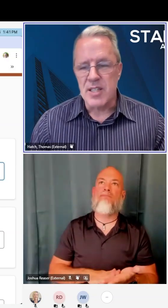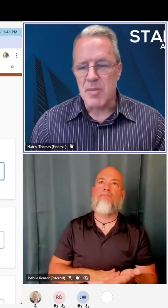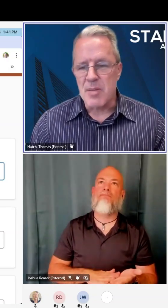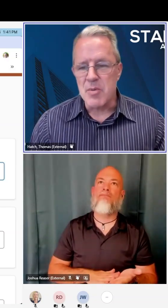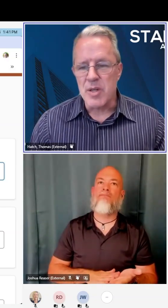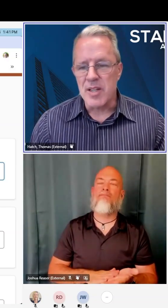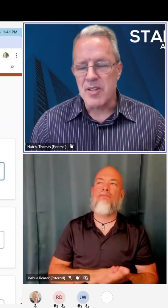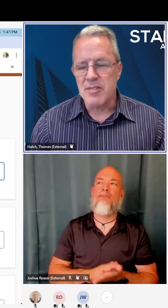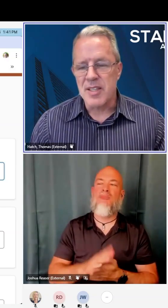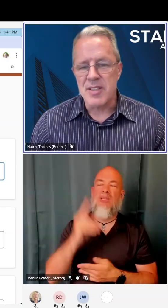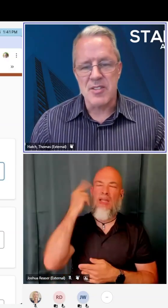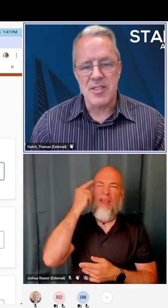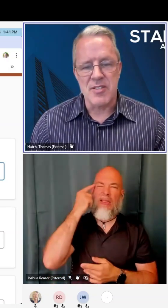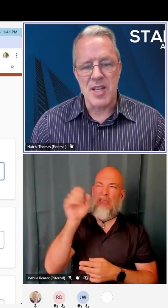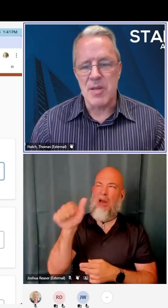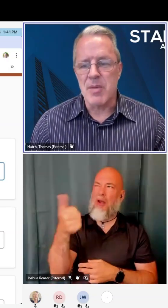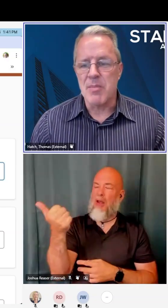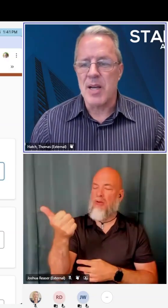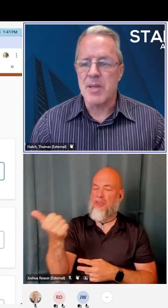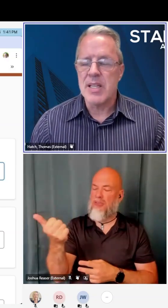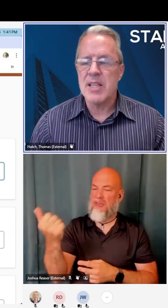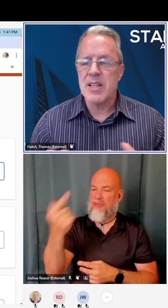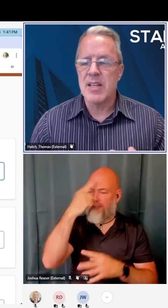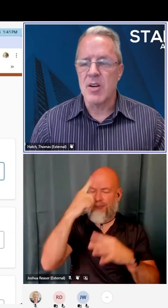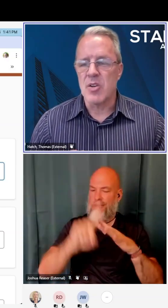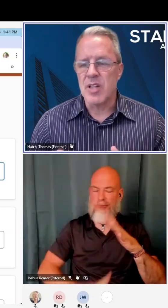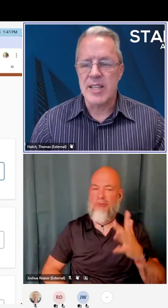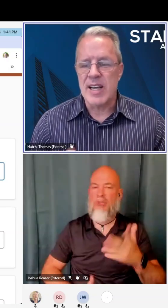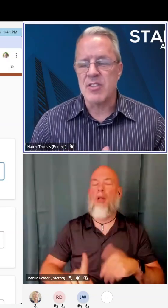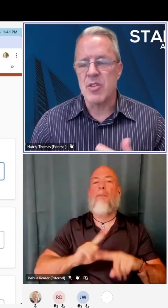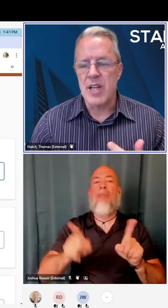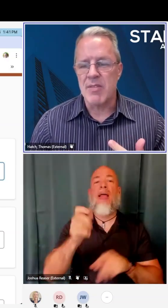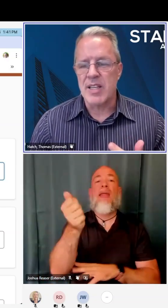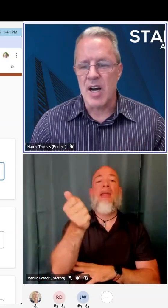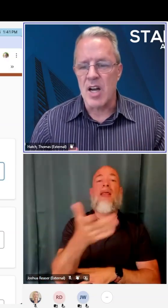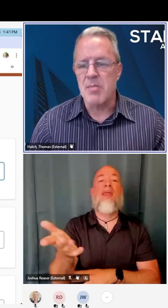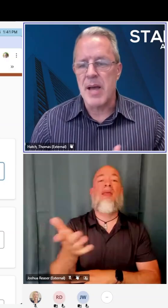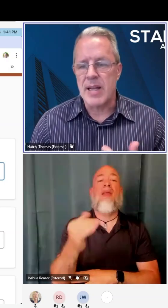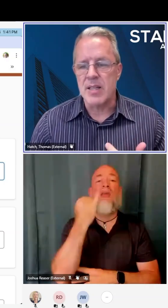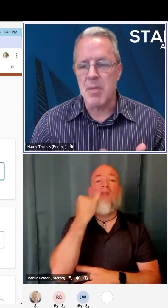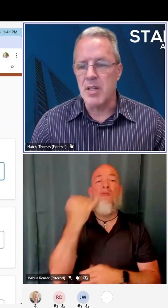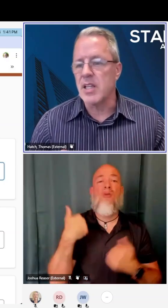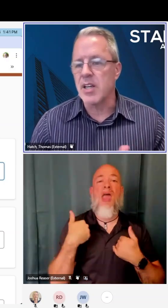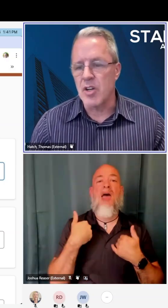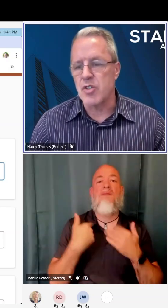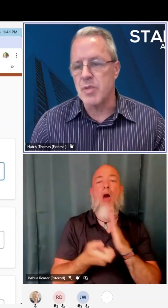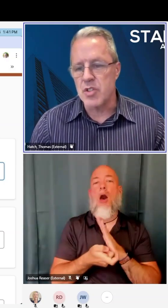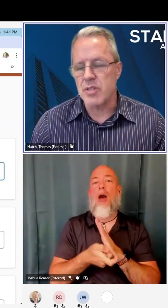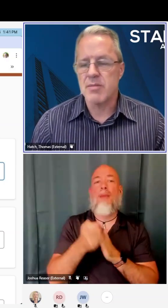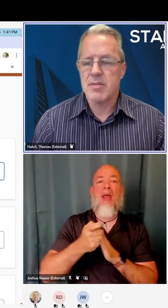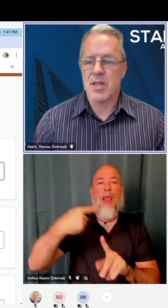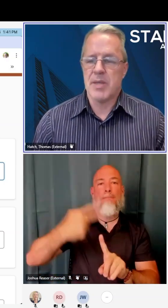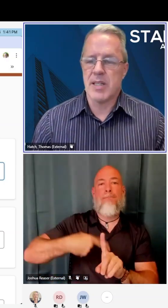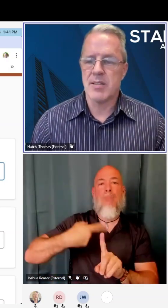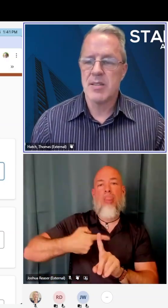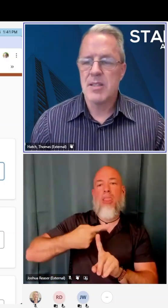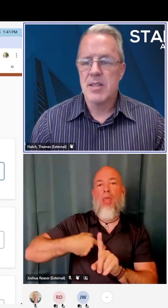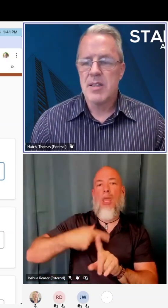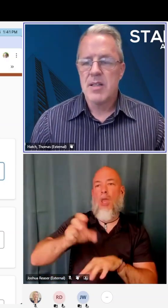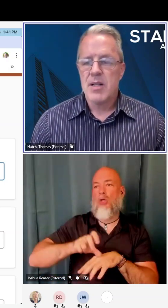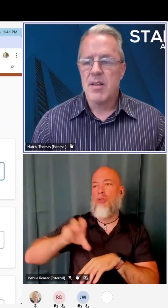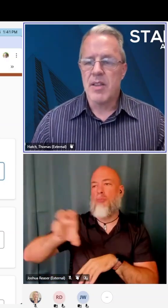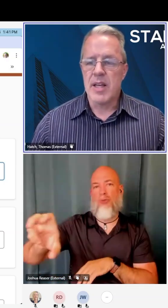I was thinking there might be one other that's escaping my mind, but anything, or like, yeah, so if you have like an automatic monthly contribution coming